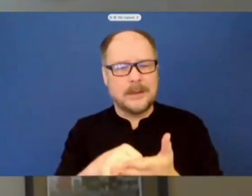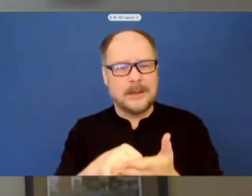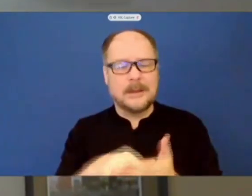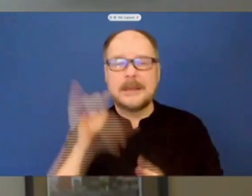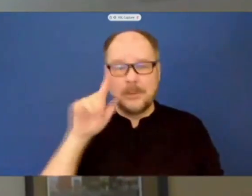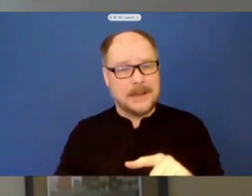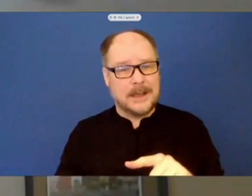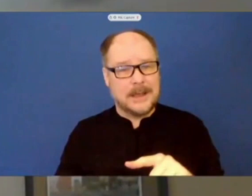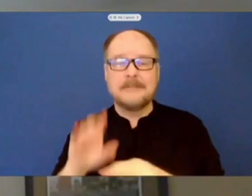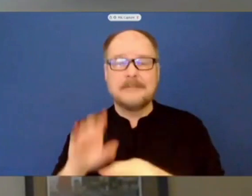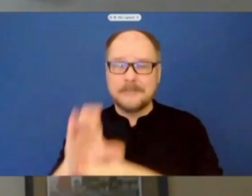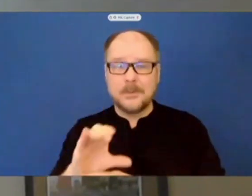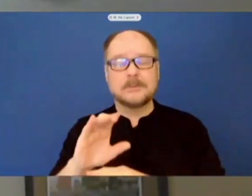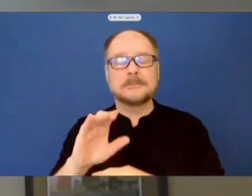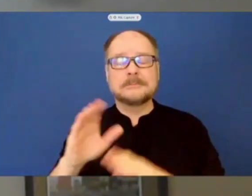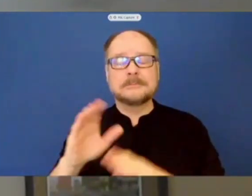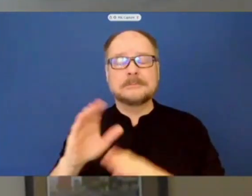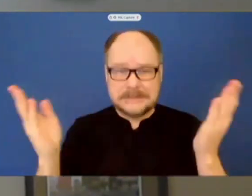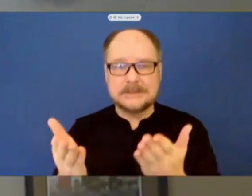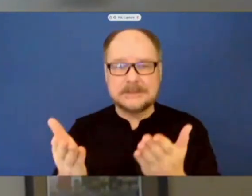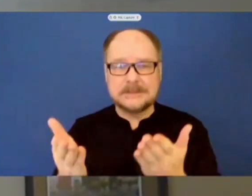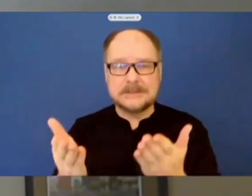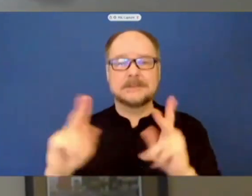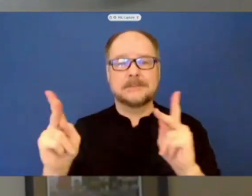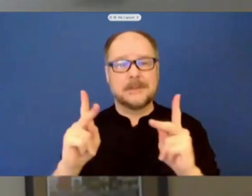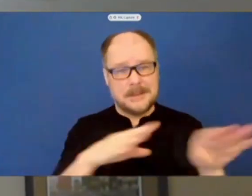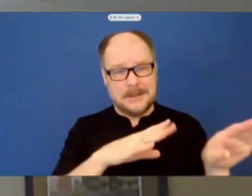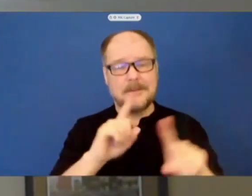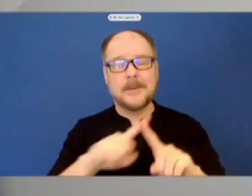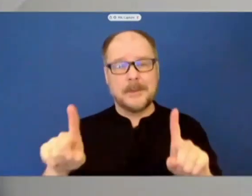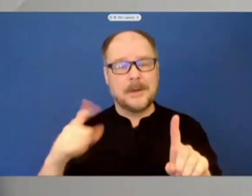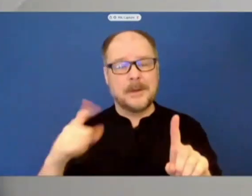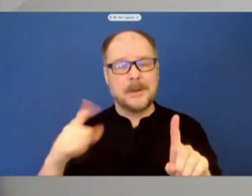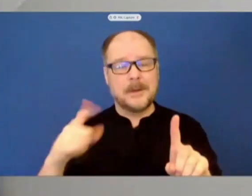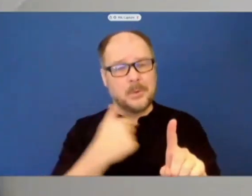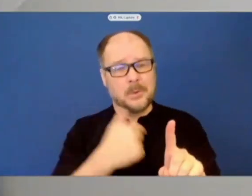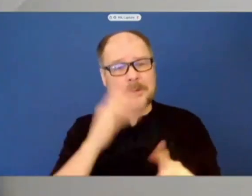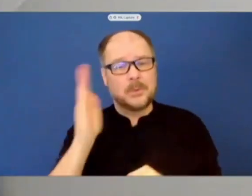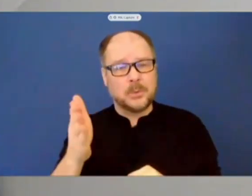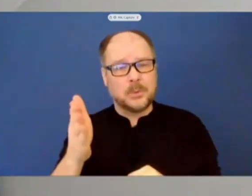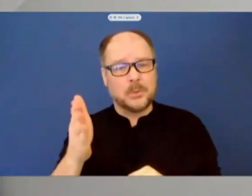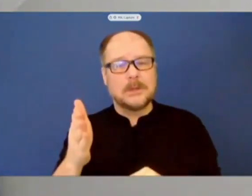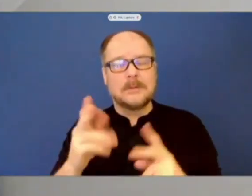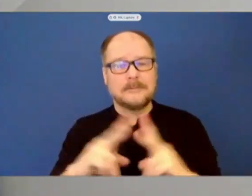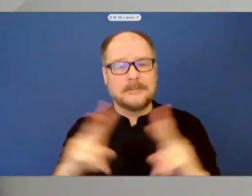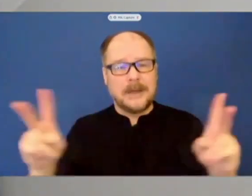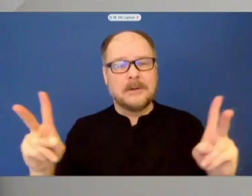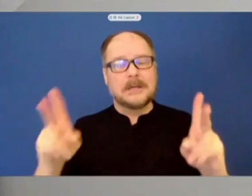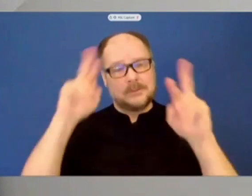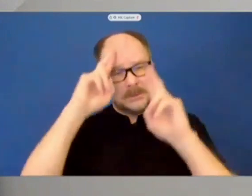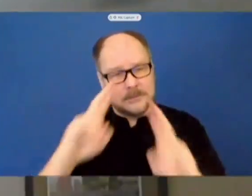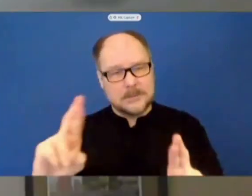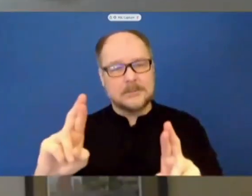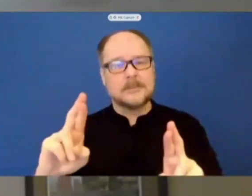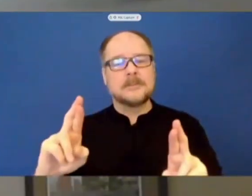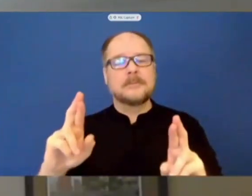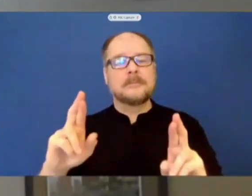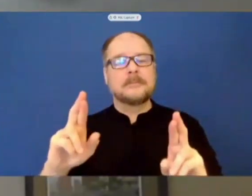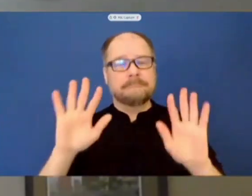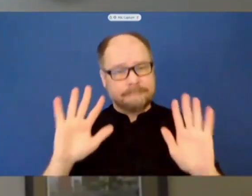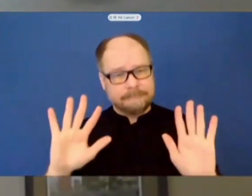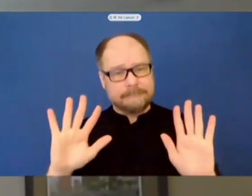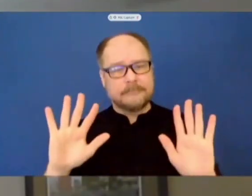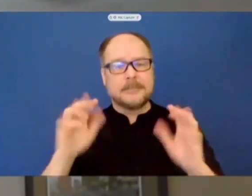we'll have to wait and see how it goes. But clearly, we're going to take a very, hands-off approach and really try our best to try to get people to